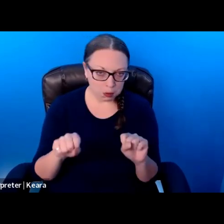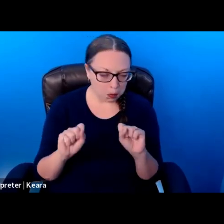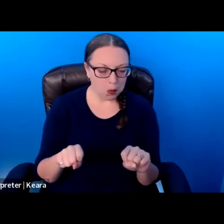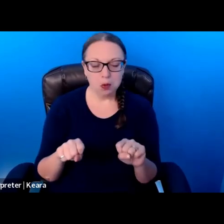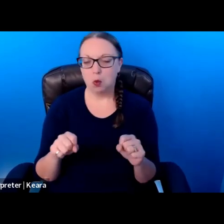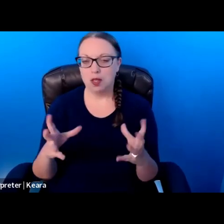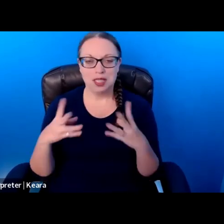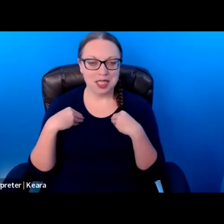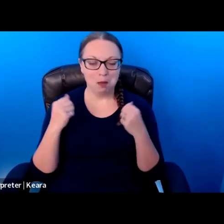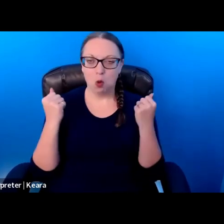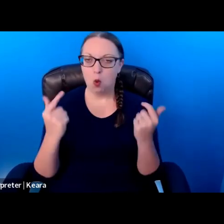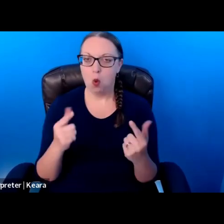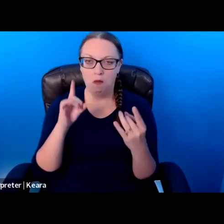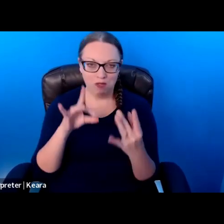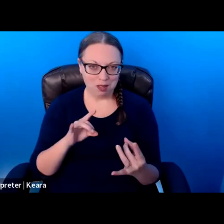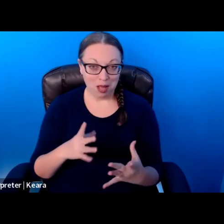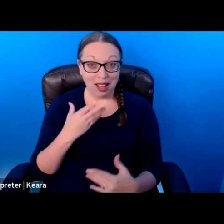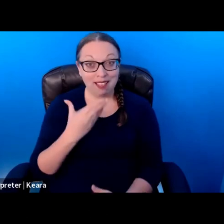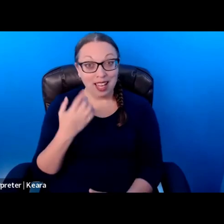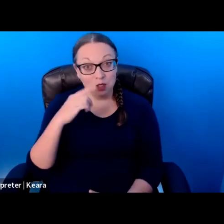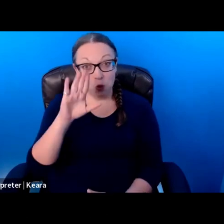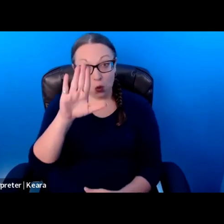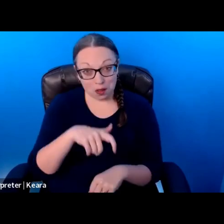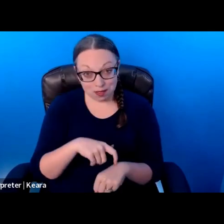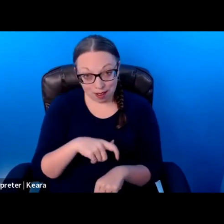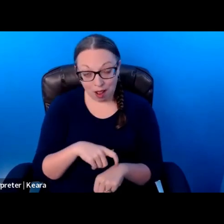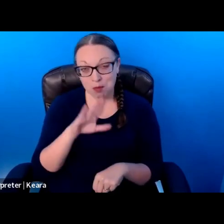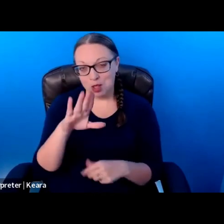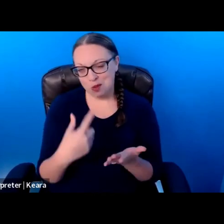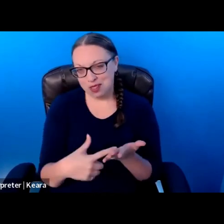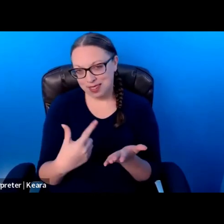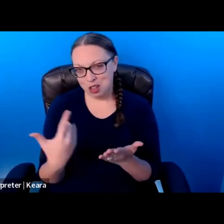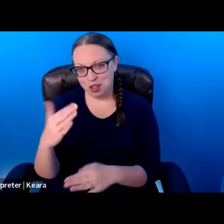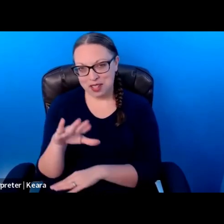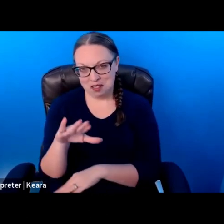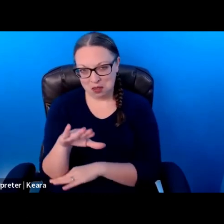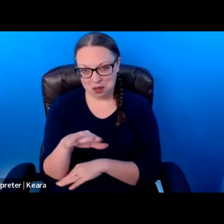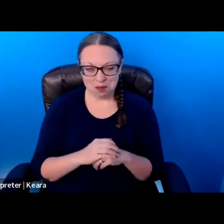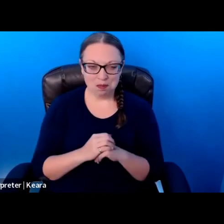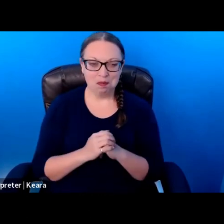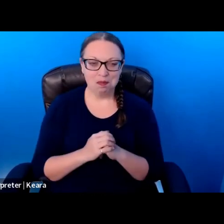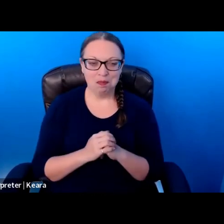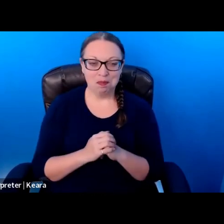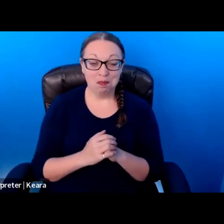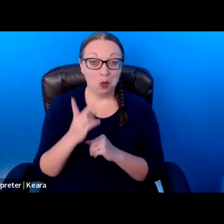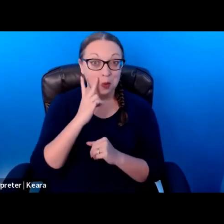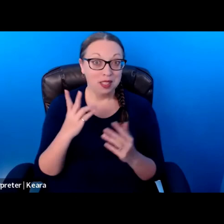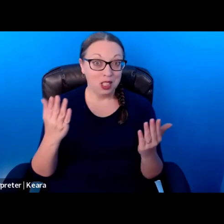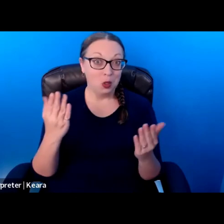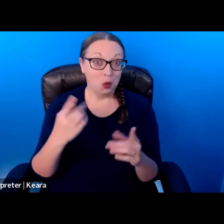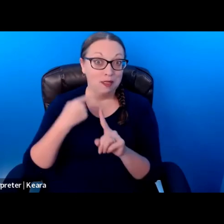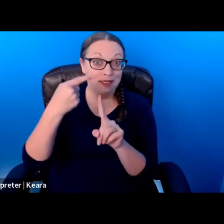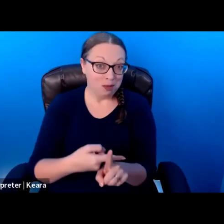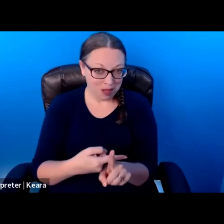feedback. Thanks to everybody for your time today, for your discussion this afternoon, and we'll see you next month.